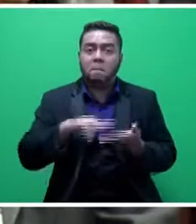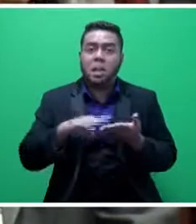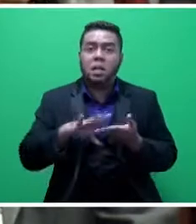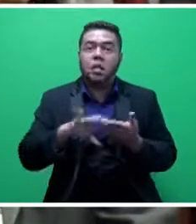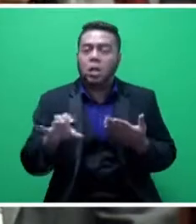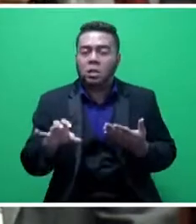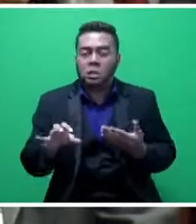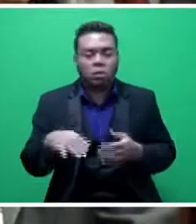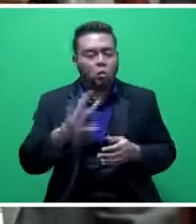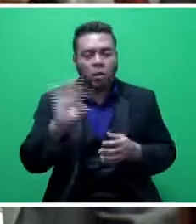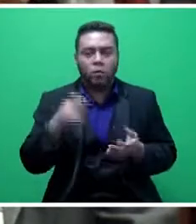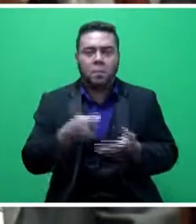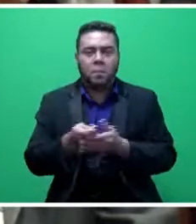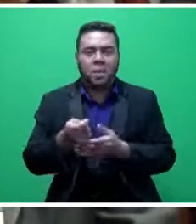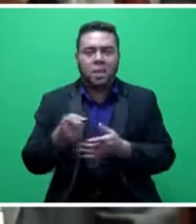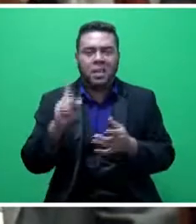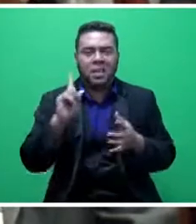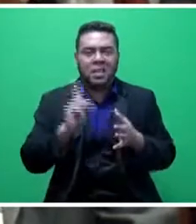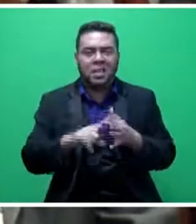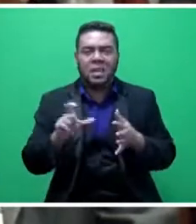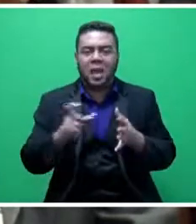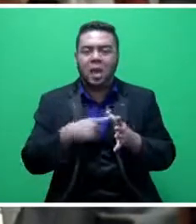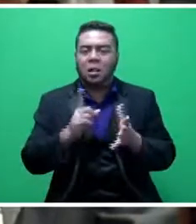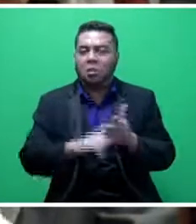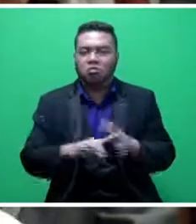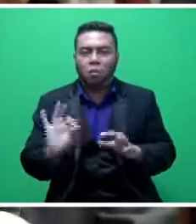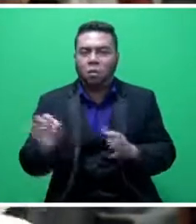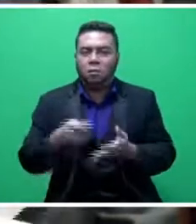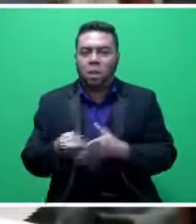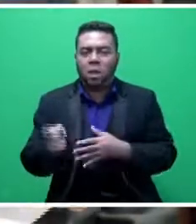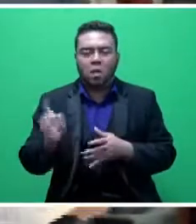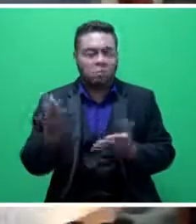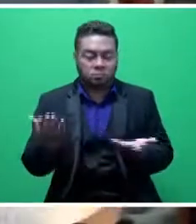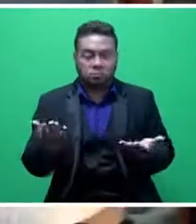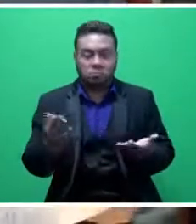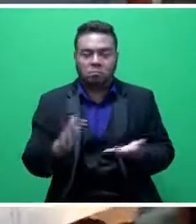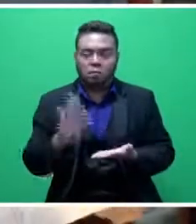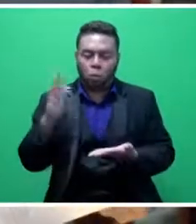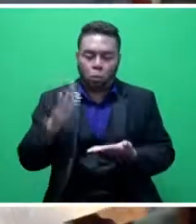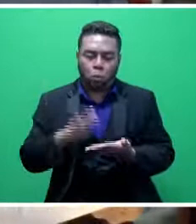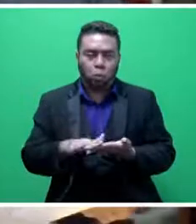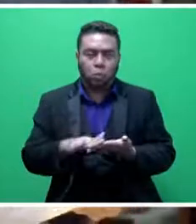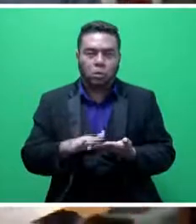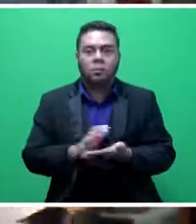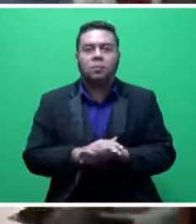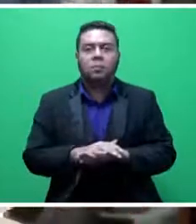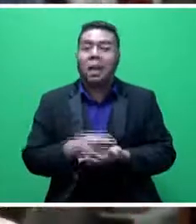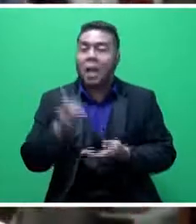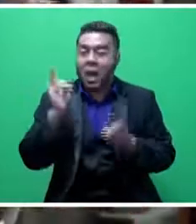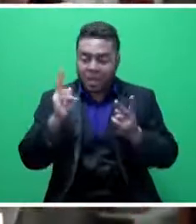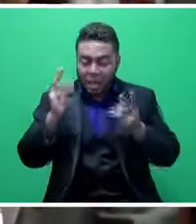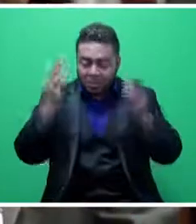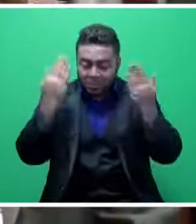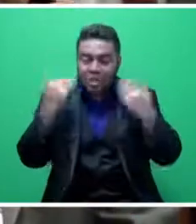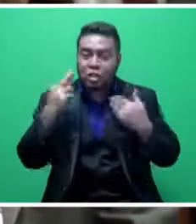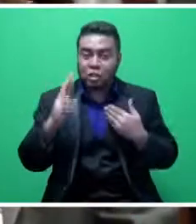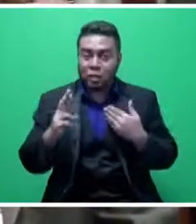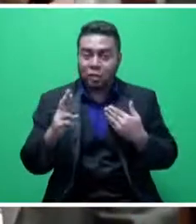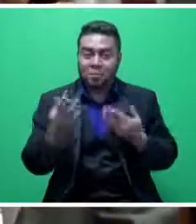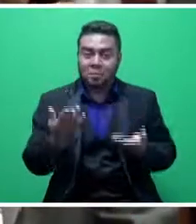won't actually have to pay ECAL. The property won't have to facilitate that. And again, Mr. Speaker, sir,